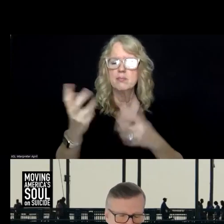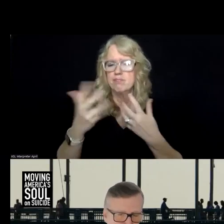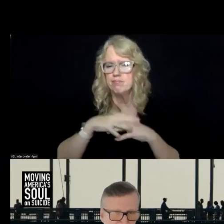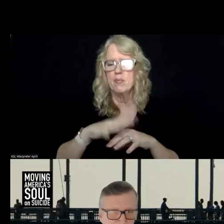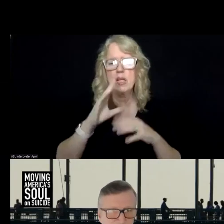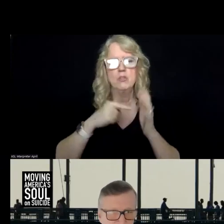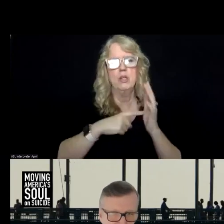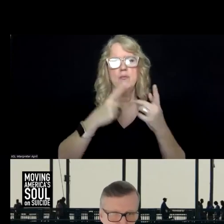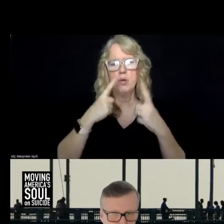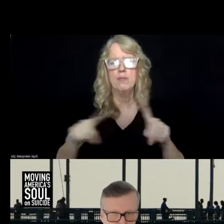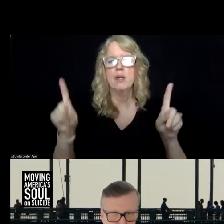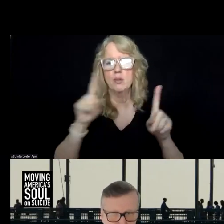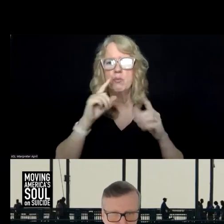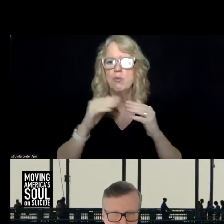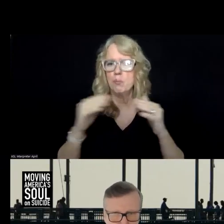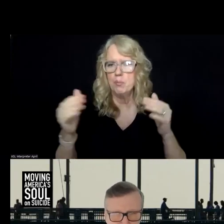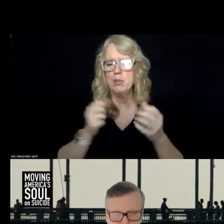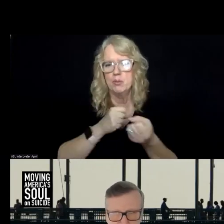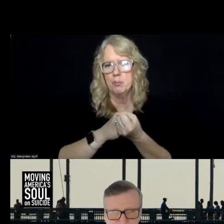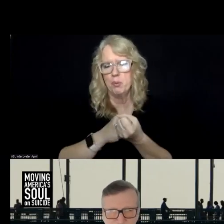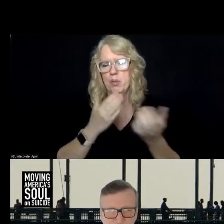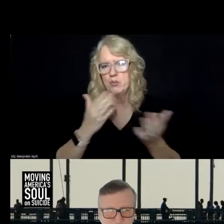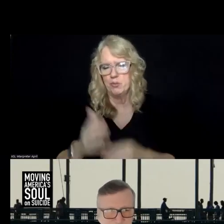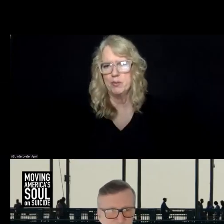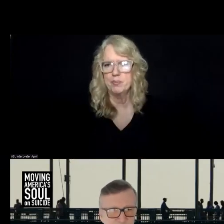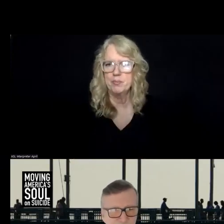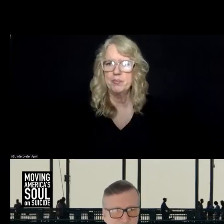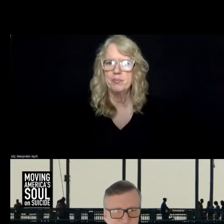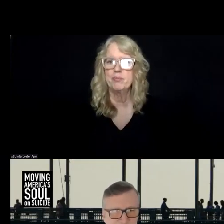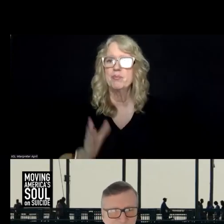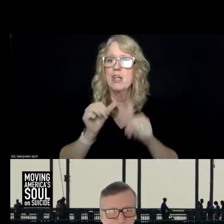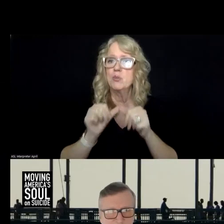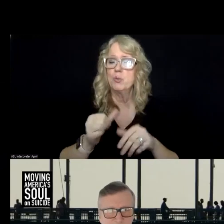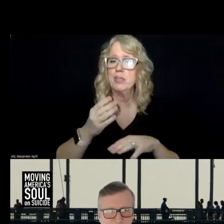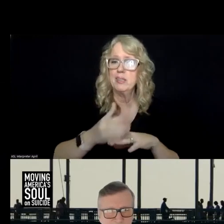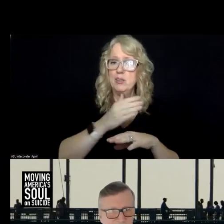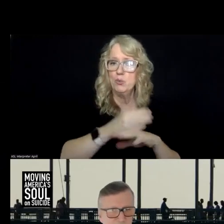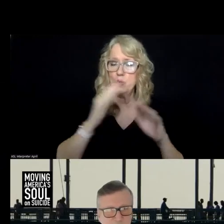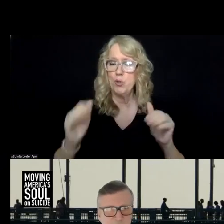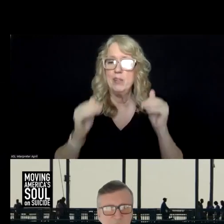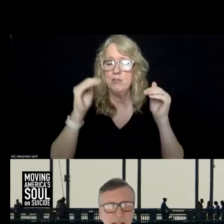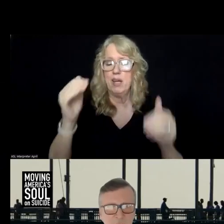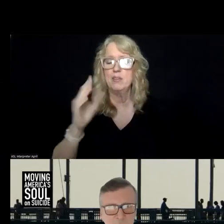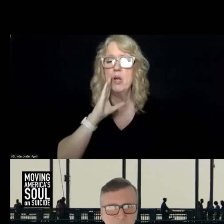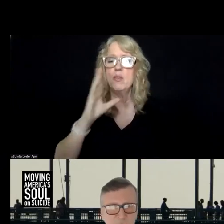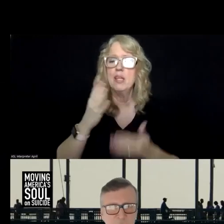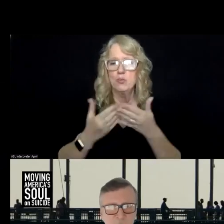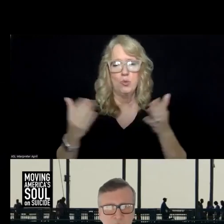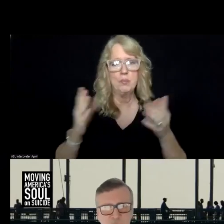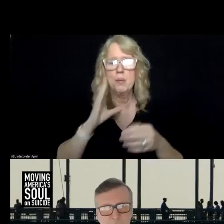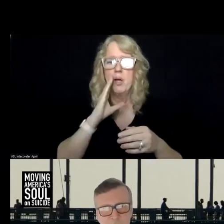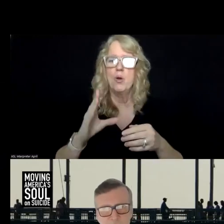and effectiveness of peer support services. So as we continue to advance this, these resources, I think, will be